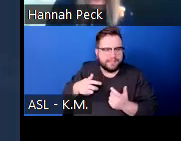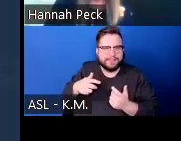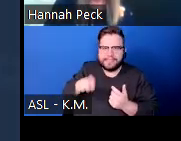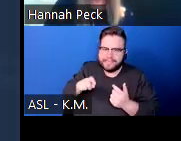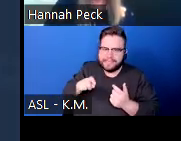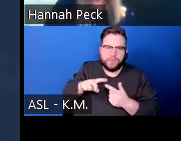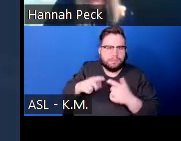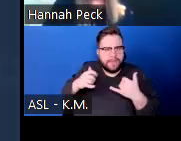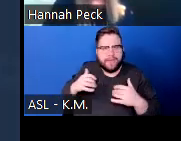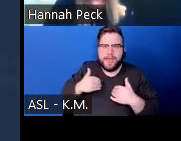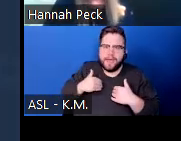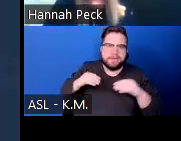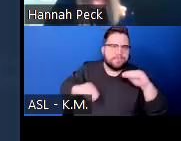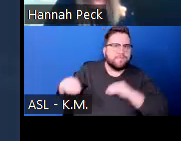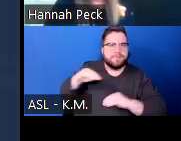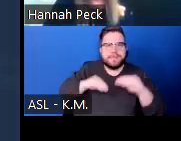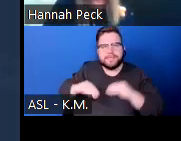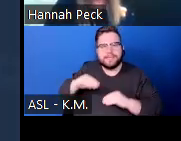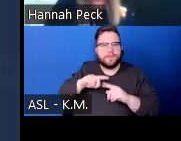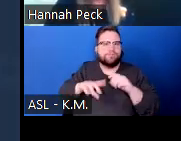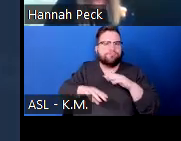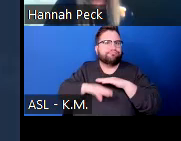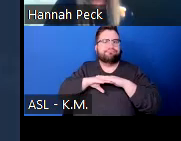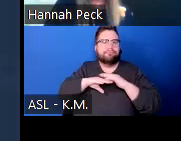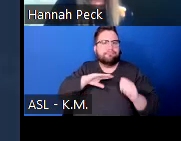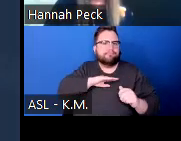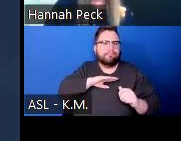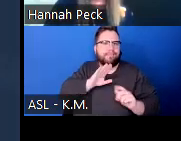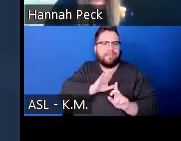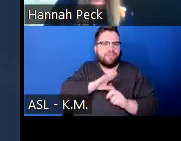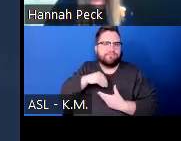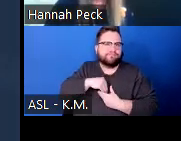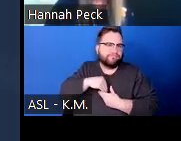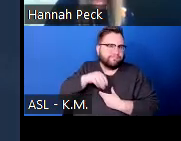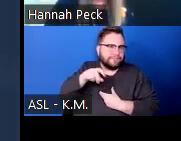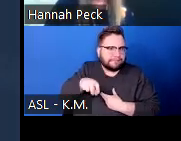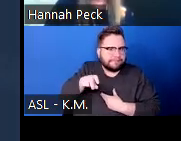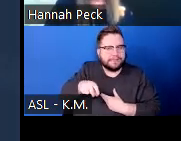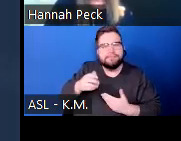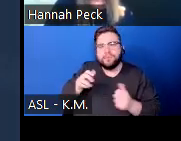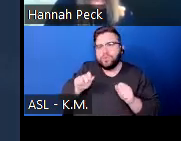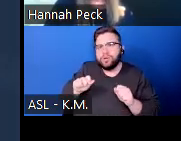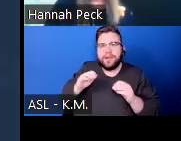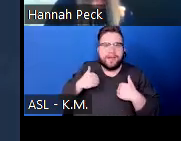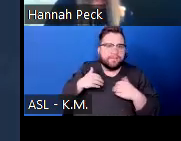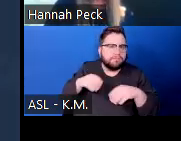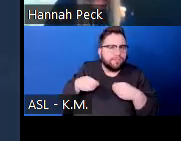throughout the day. There might be options for mobile seating devices like a therapy ball or a wiggle stool,